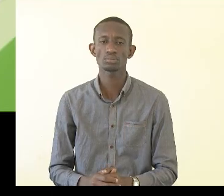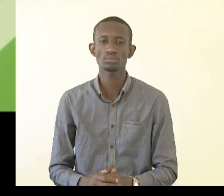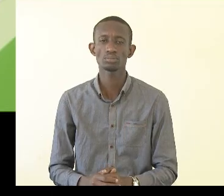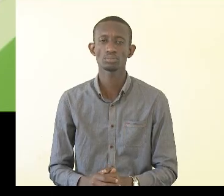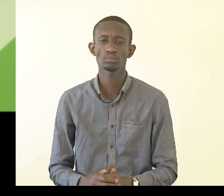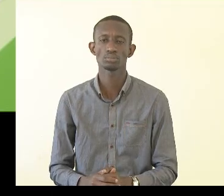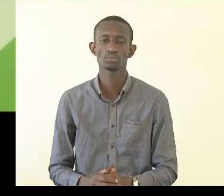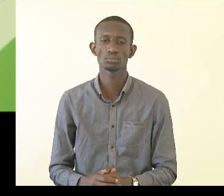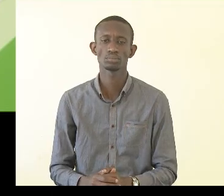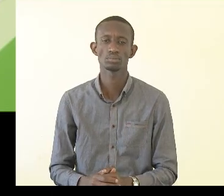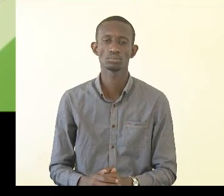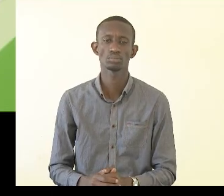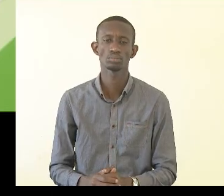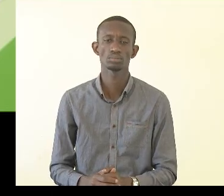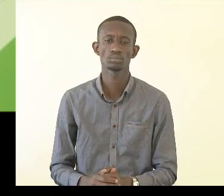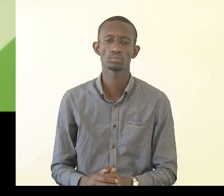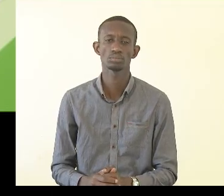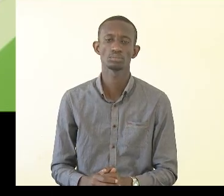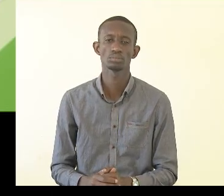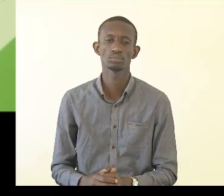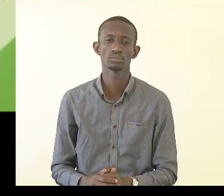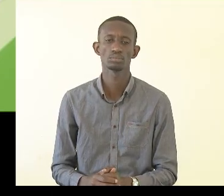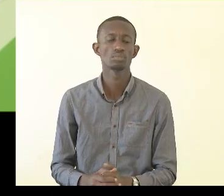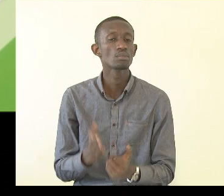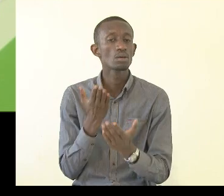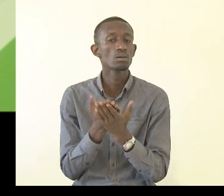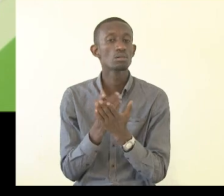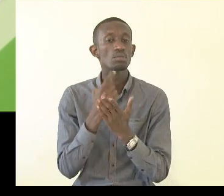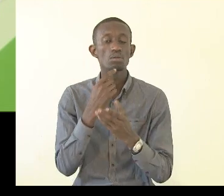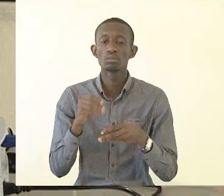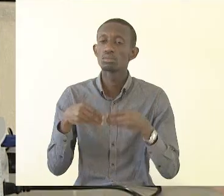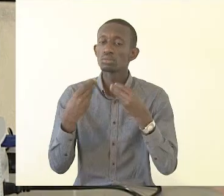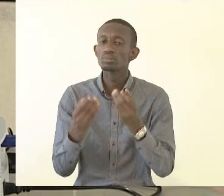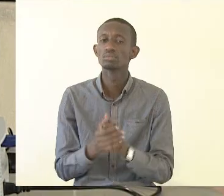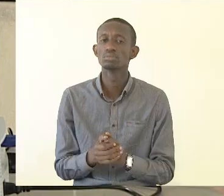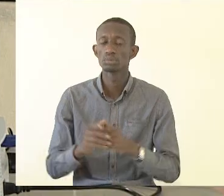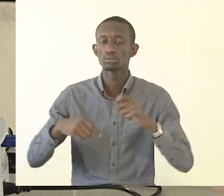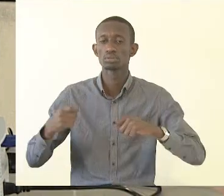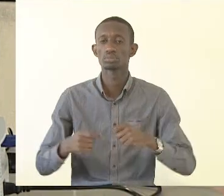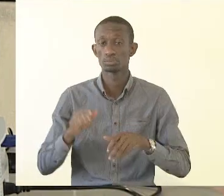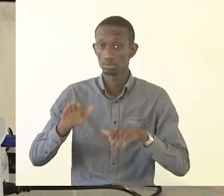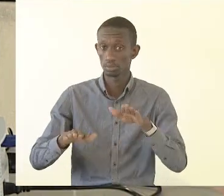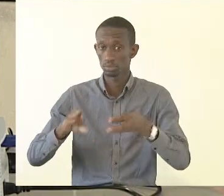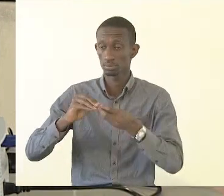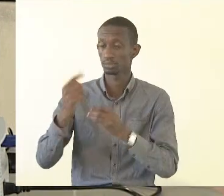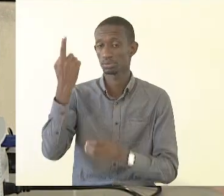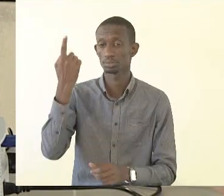We are asked to give the reagents and conditions. Step number 1.